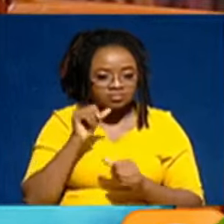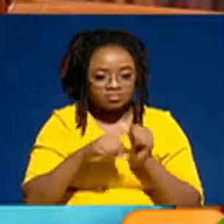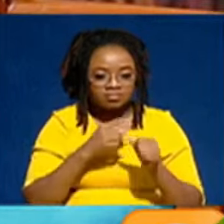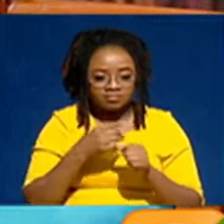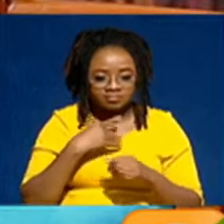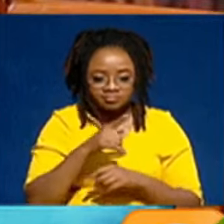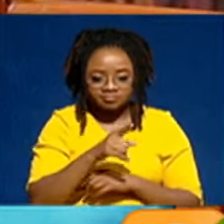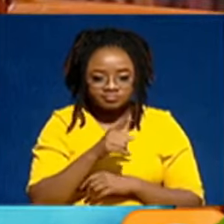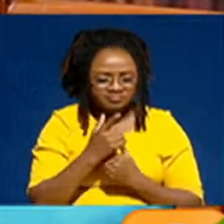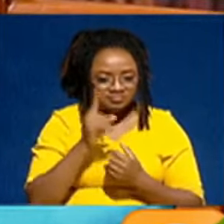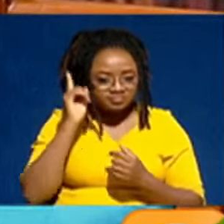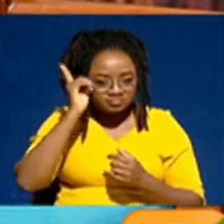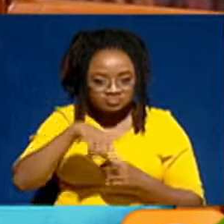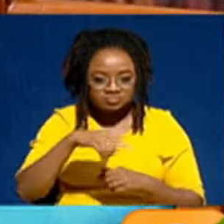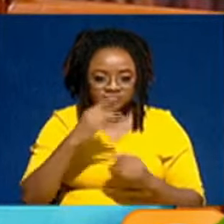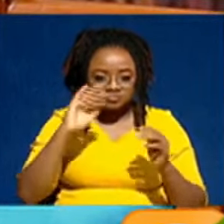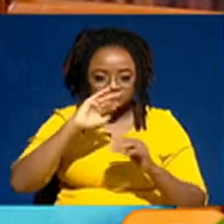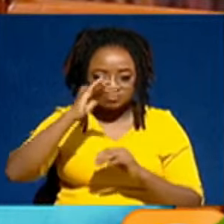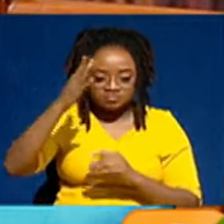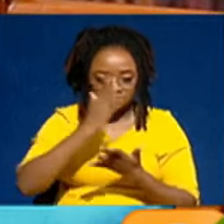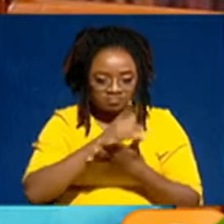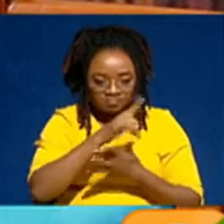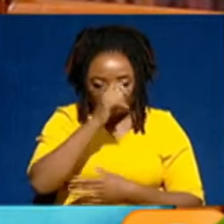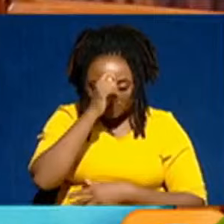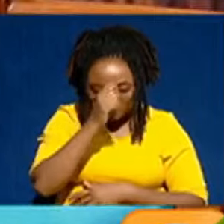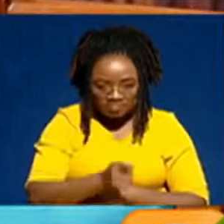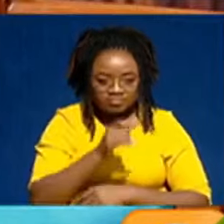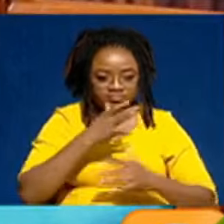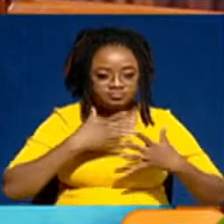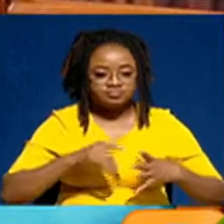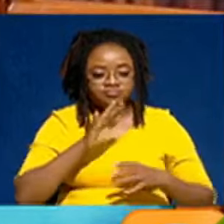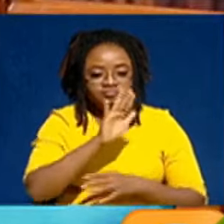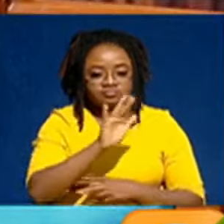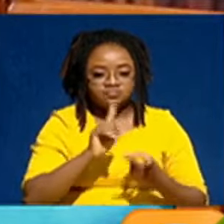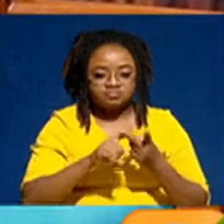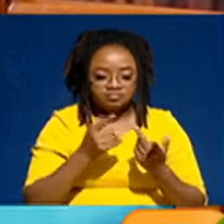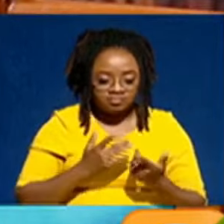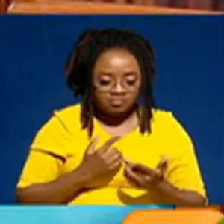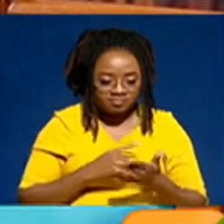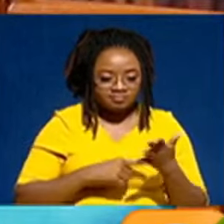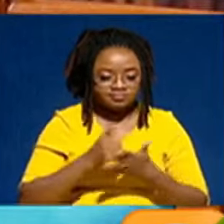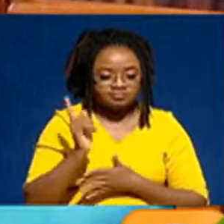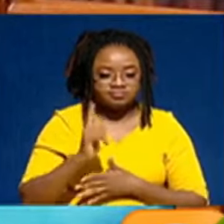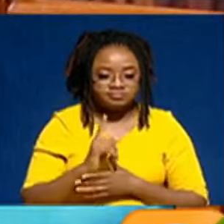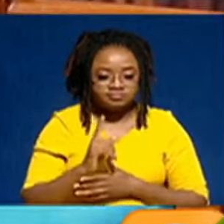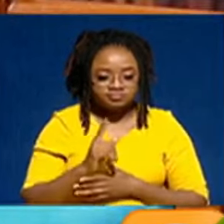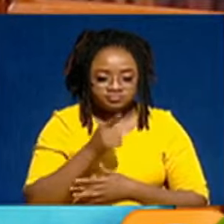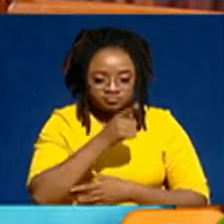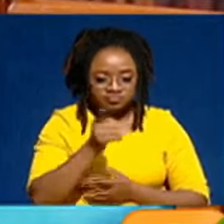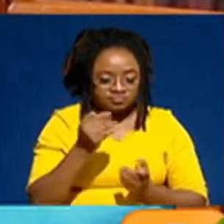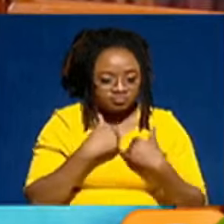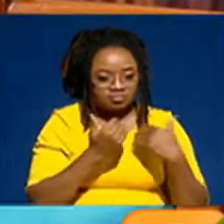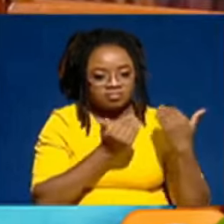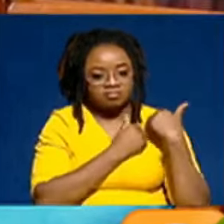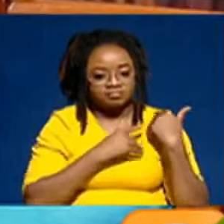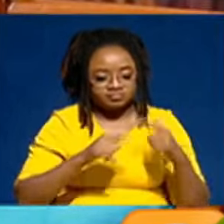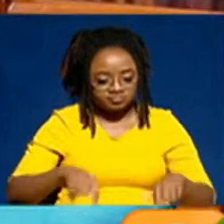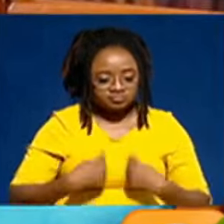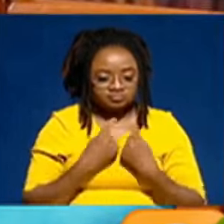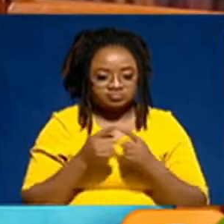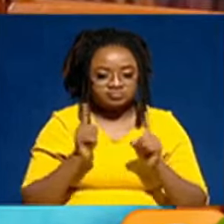that dignifies the people in the city. It allows the citizens to have their rights and responsibilities in the city. These people